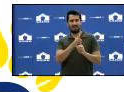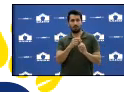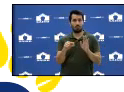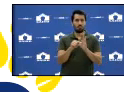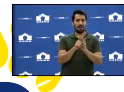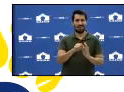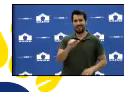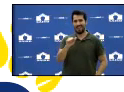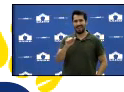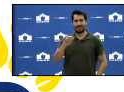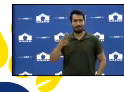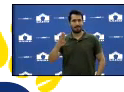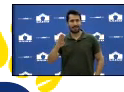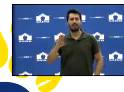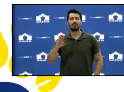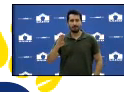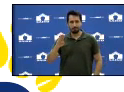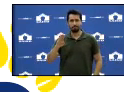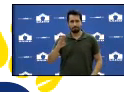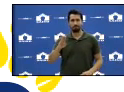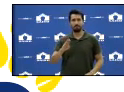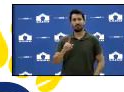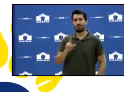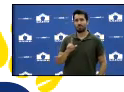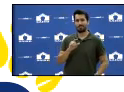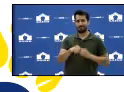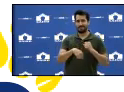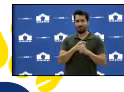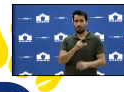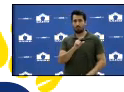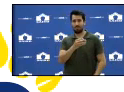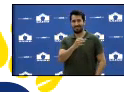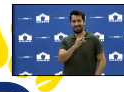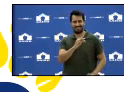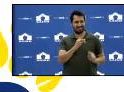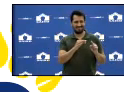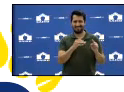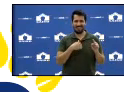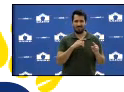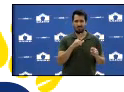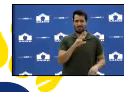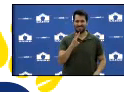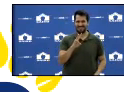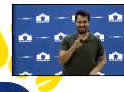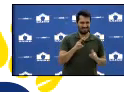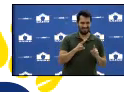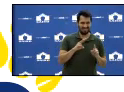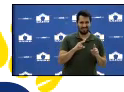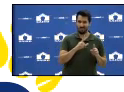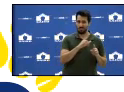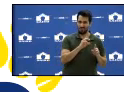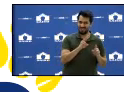A or B. And in 2019, we only had 27. So we went